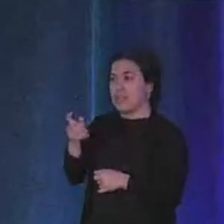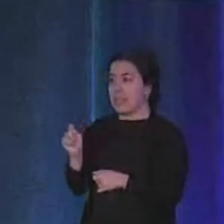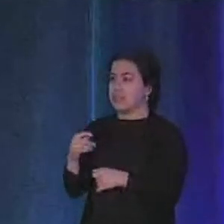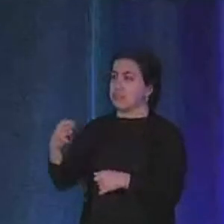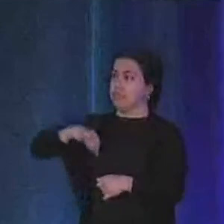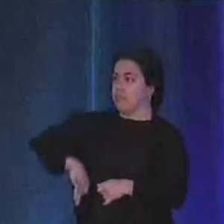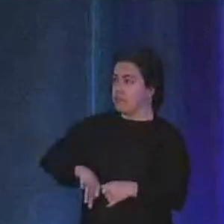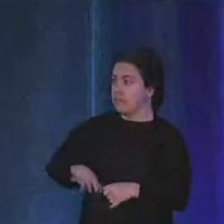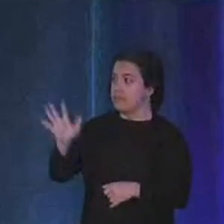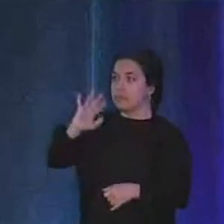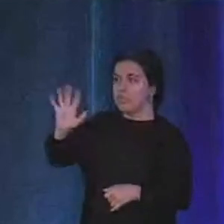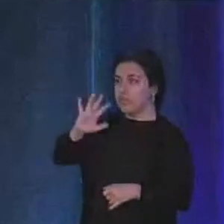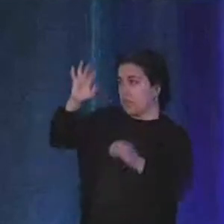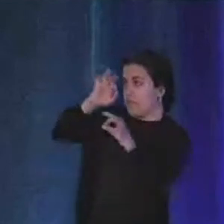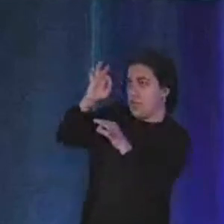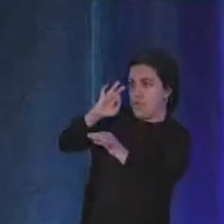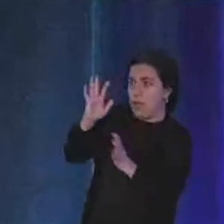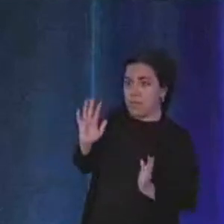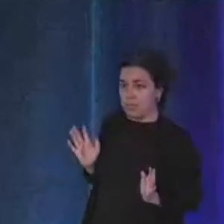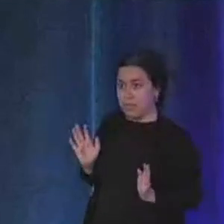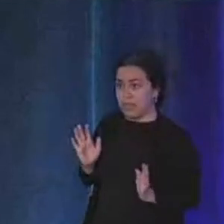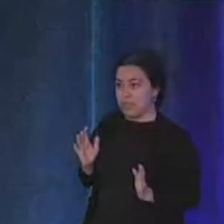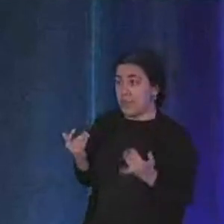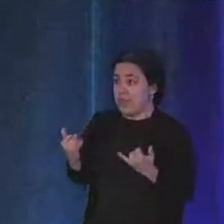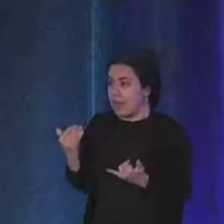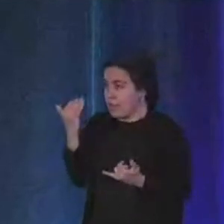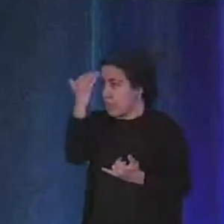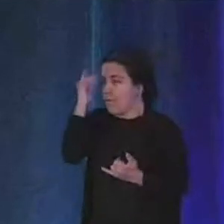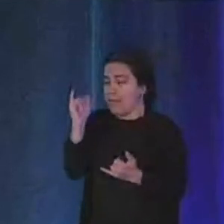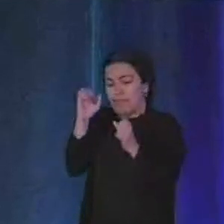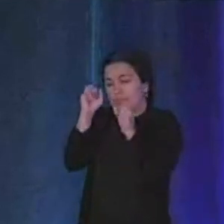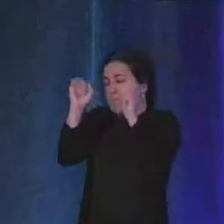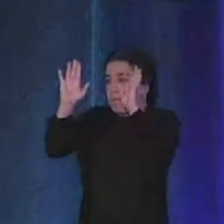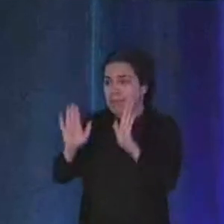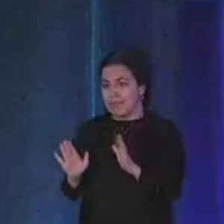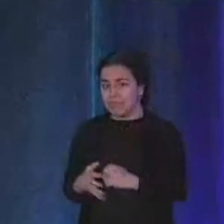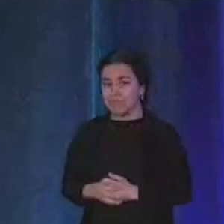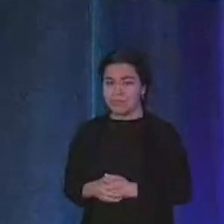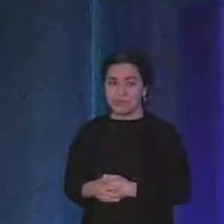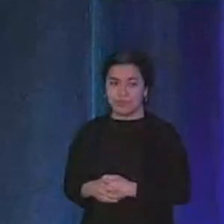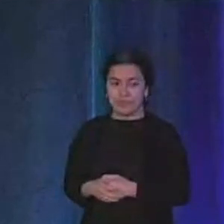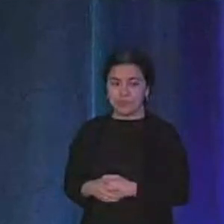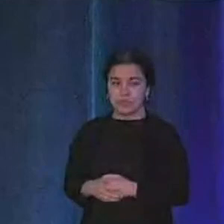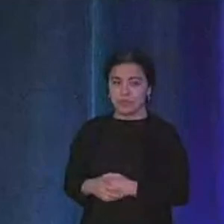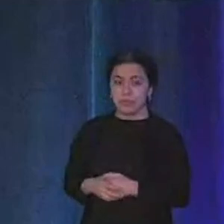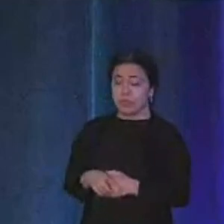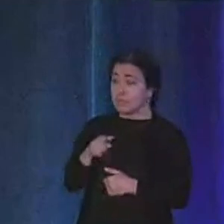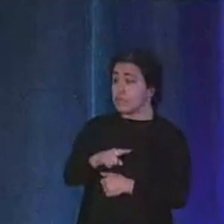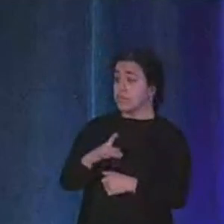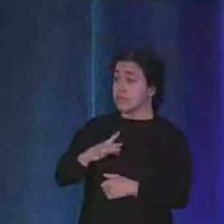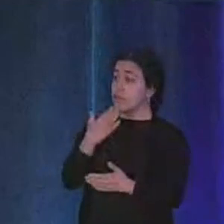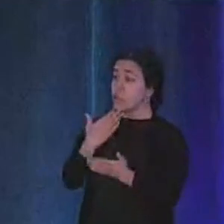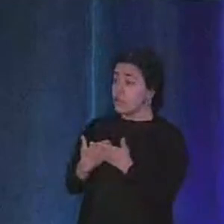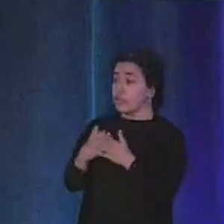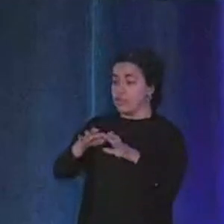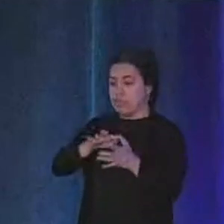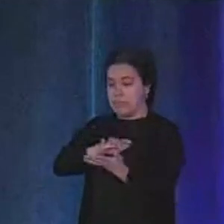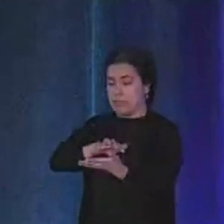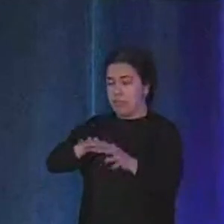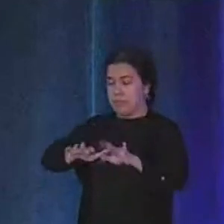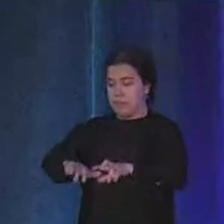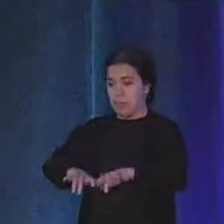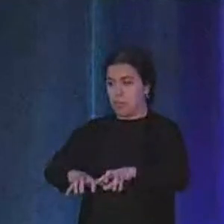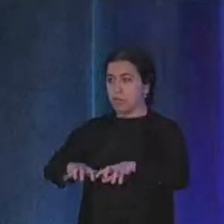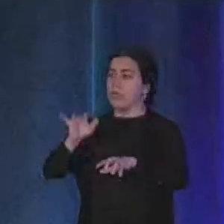just wouldn't have any clue what it was before, which is amazing. It has really good keyboard shortcuts. And like I mentioned